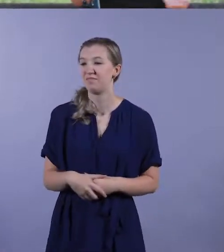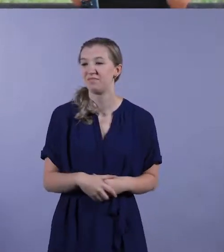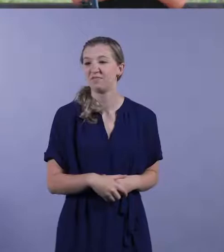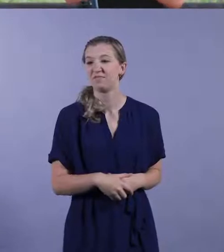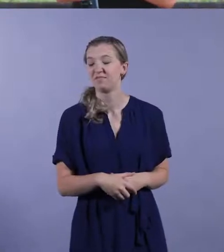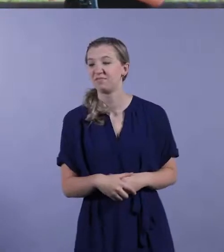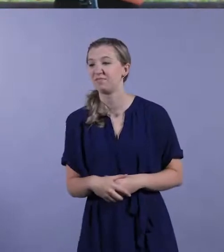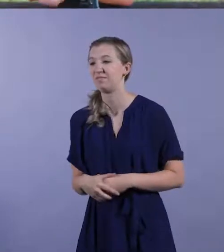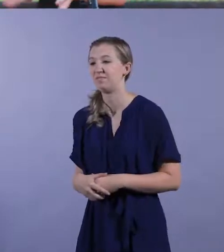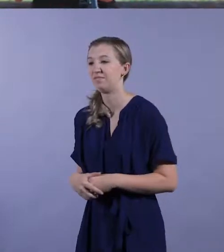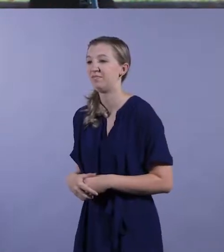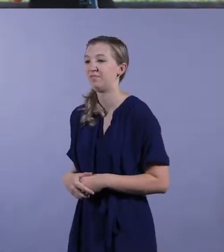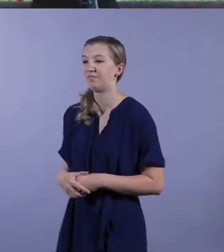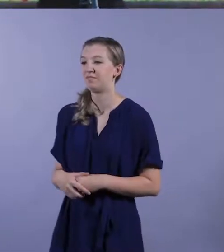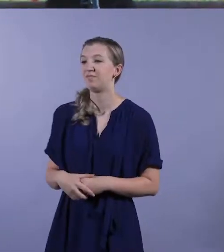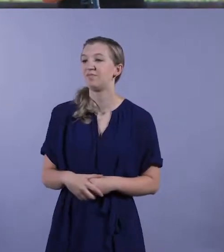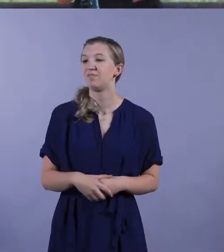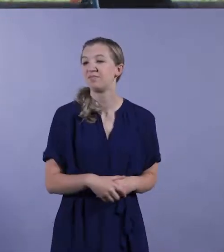Yeah, on 2 and 4.